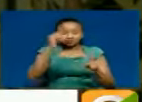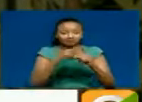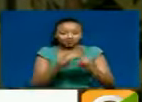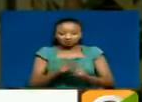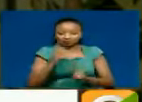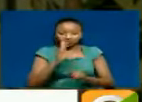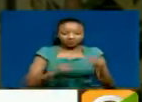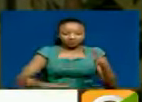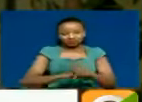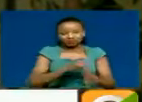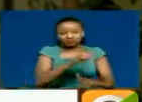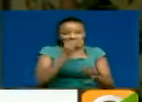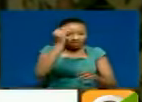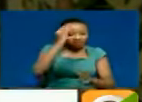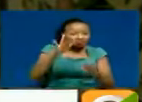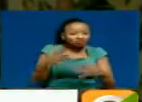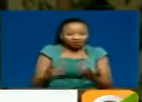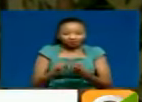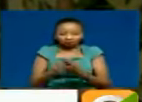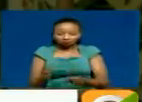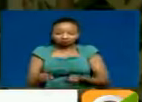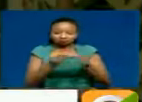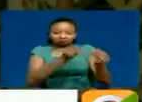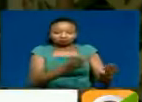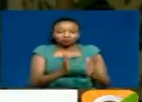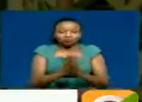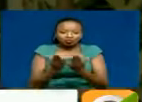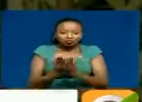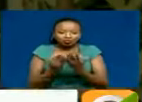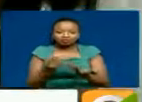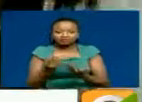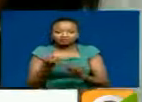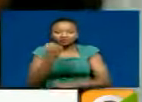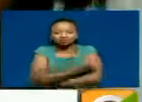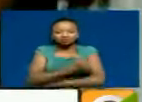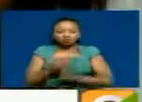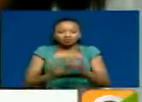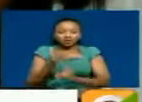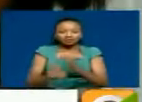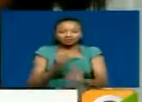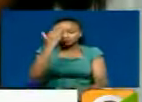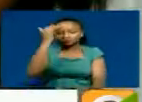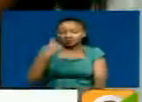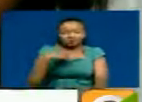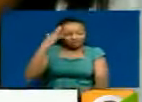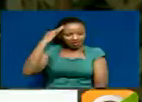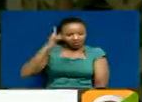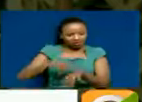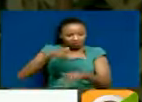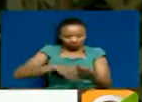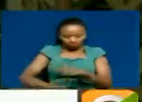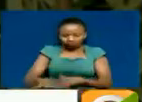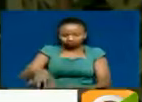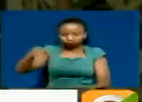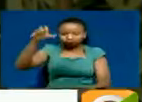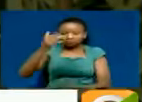would facilitate that by providing school writing material, because I know from childhood, there are children who